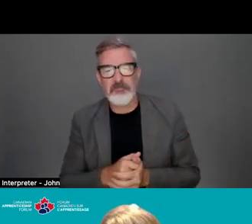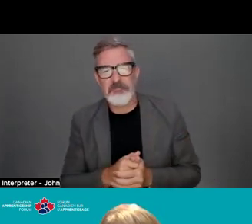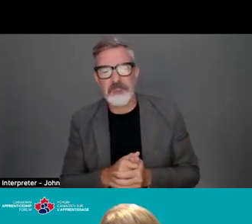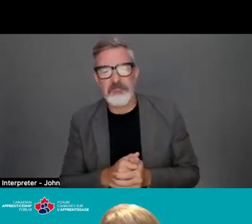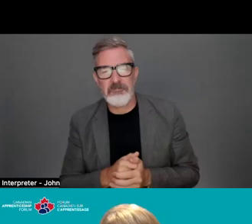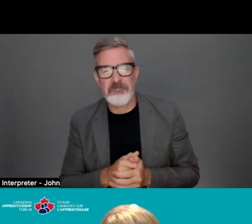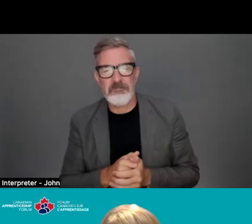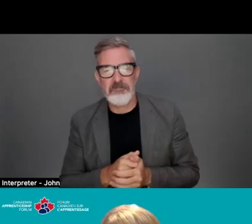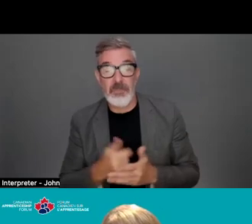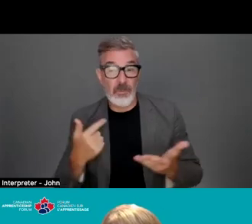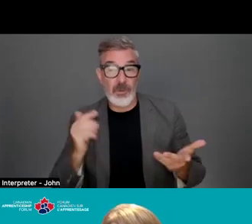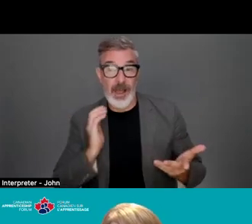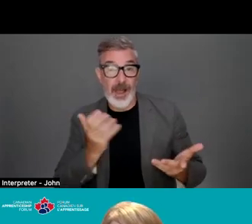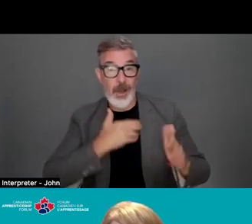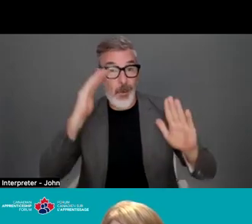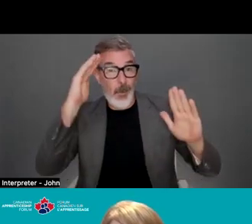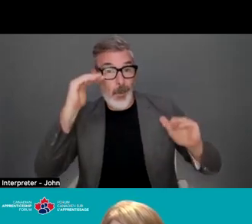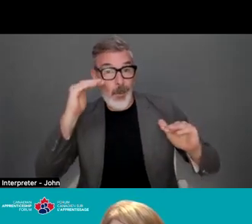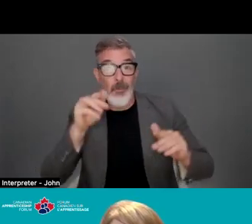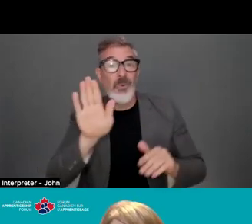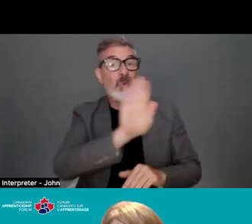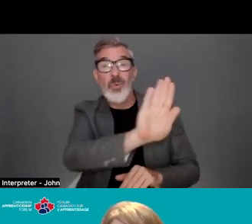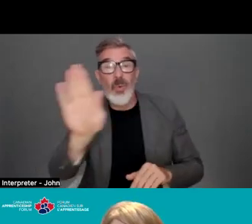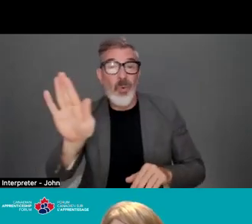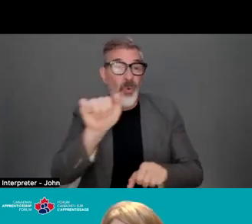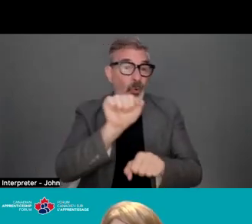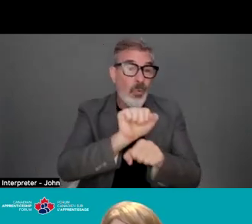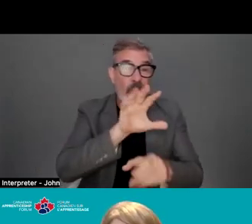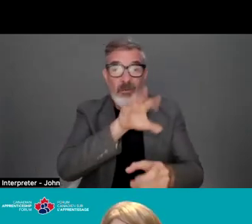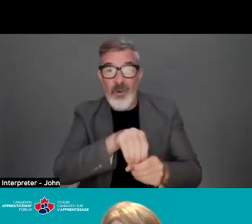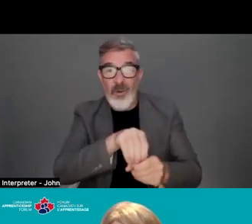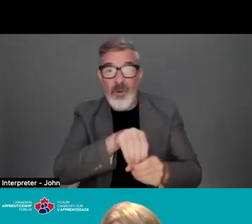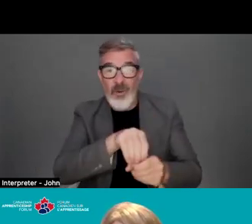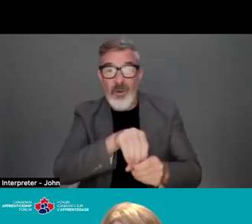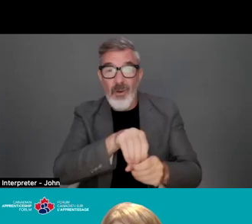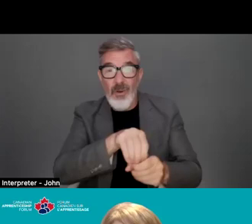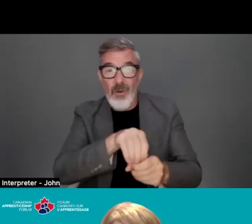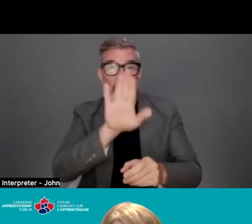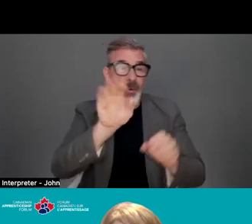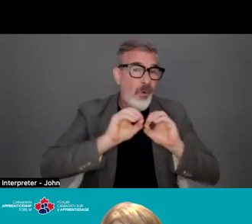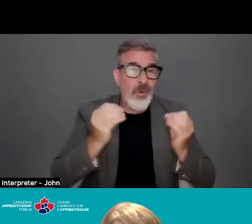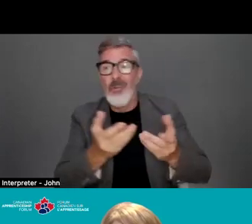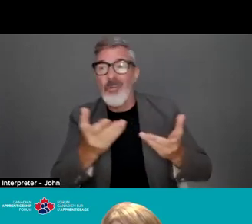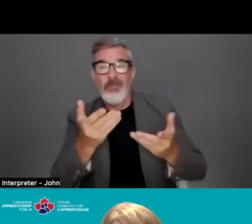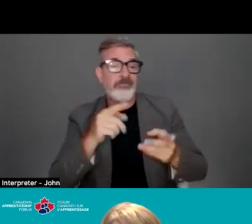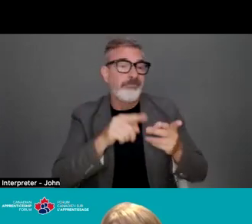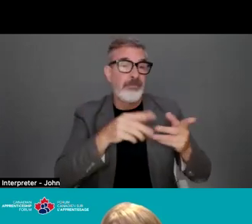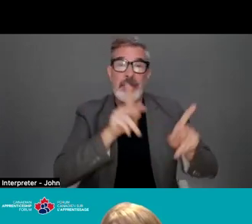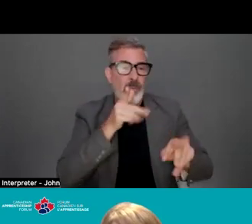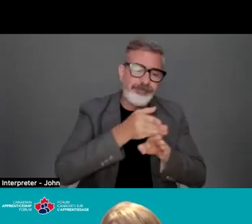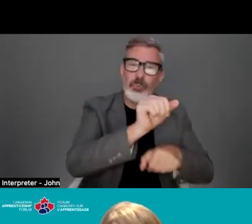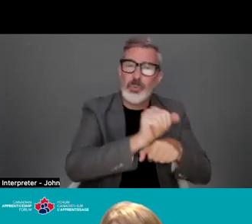organizations that support persons with disabilities and that apprentices and tradespeople with disabilities can participate at